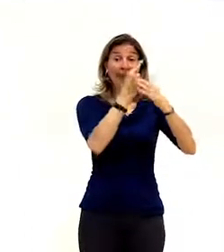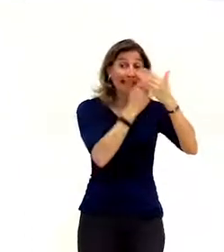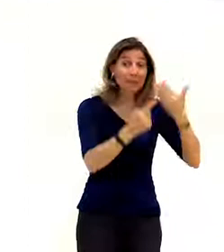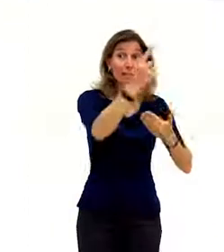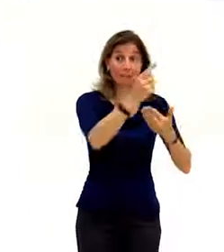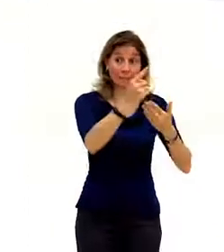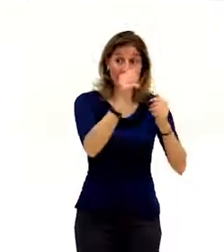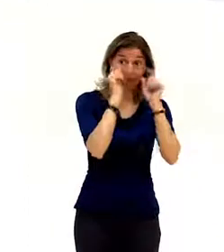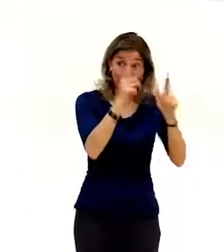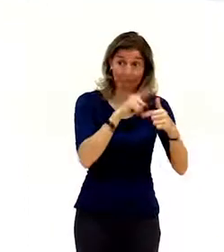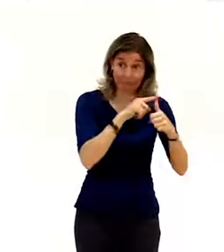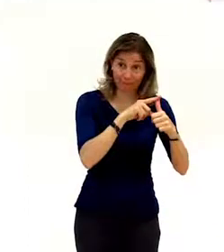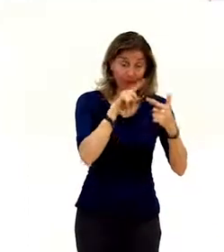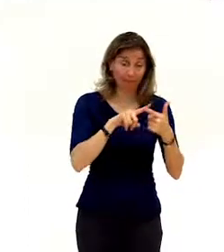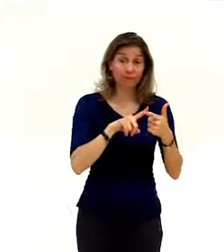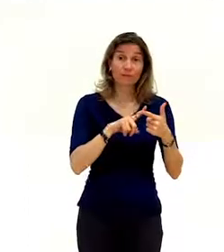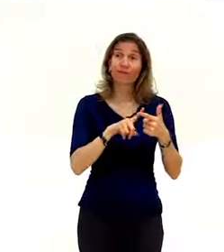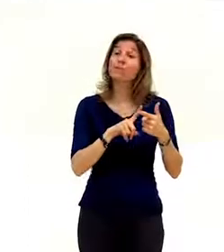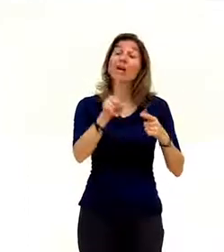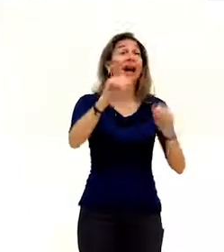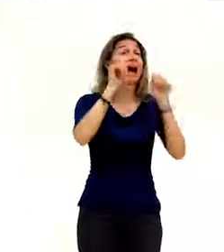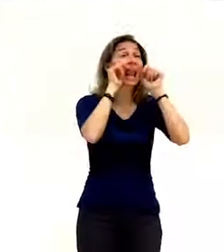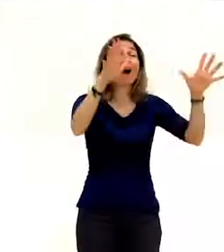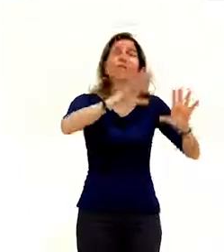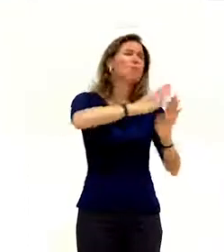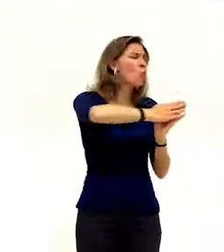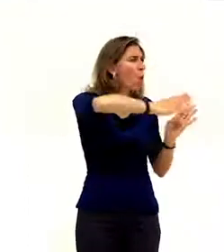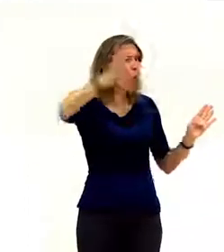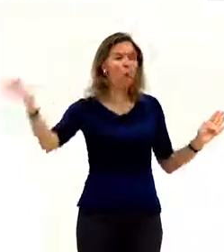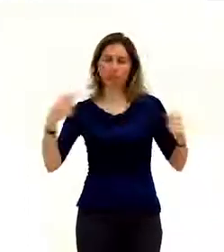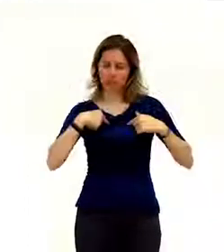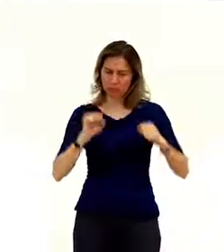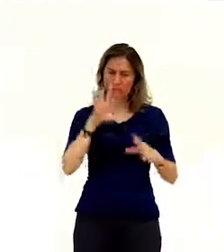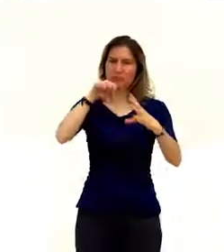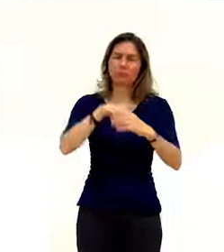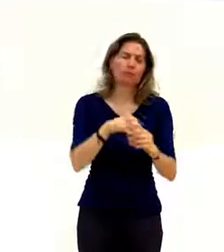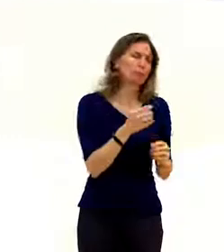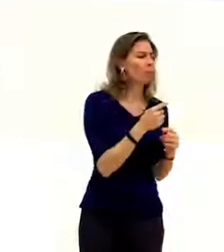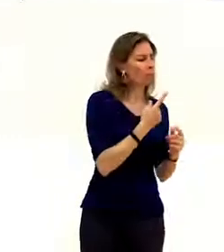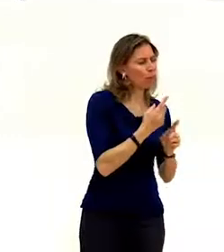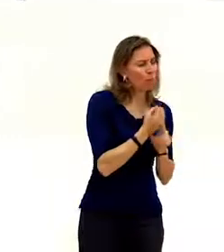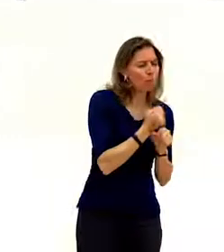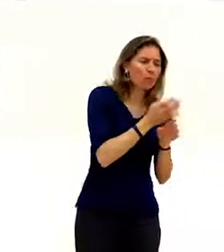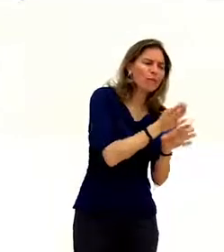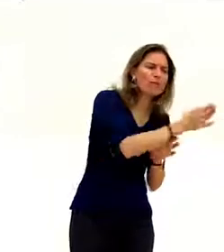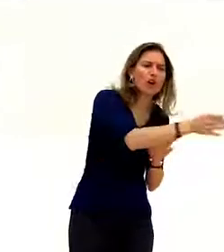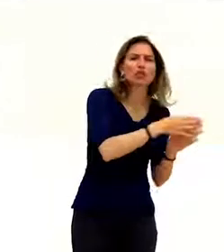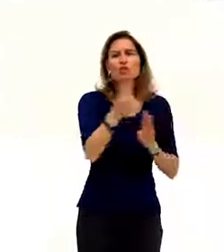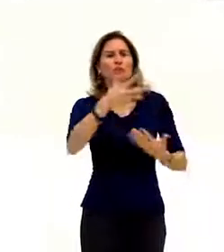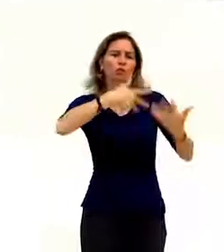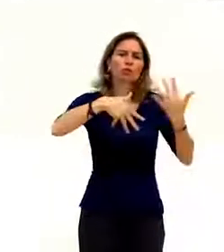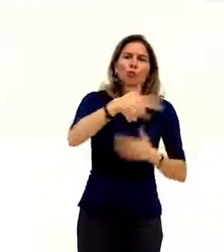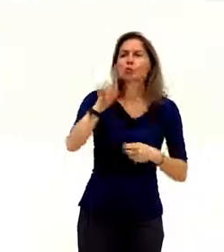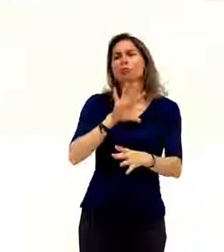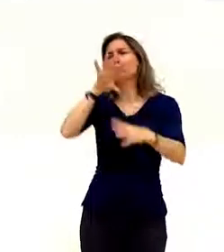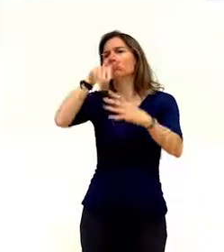the full participation in all aspects of life, from professional to social, to voting, to